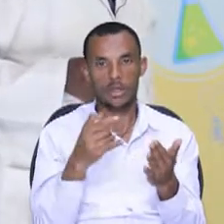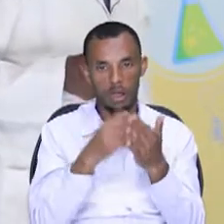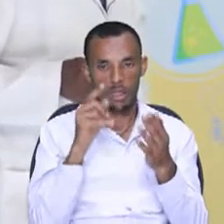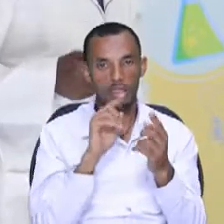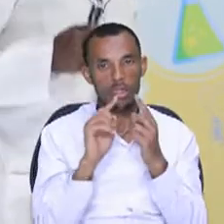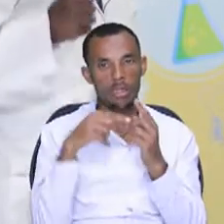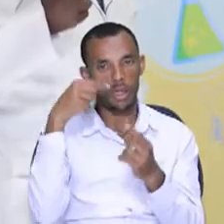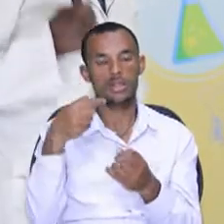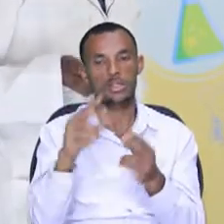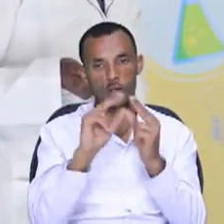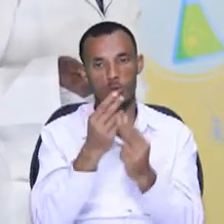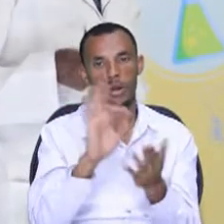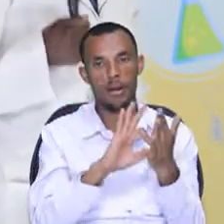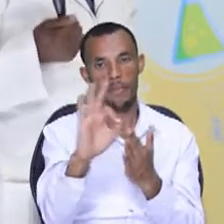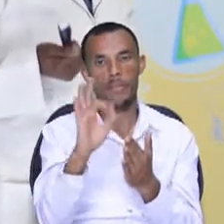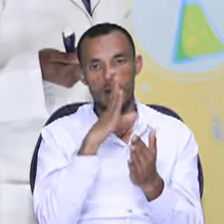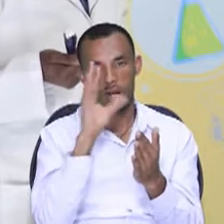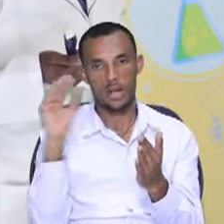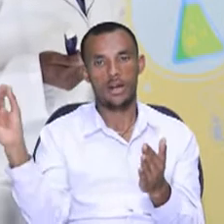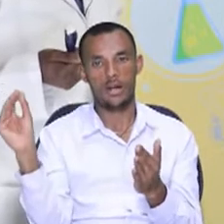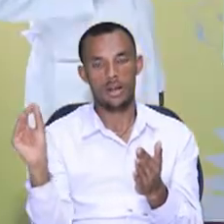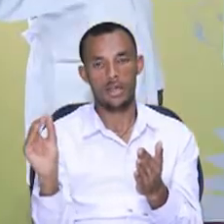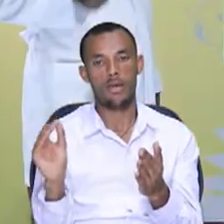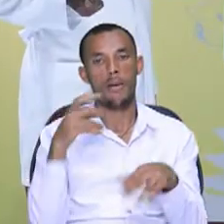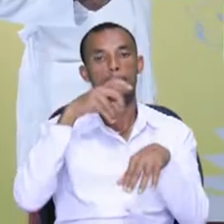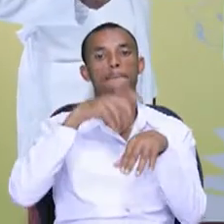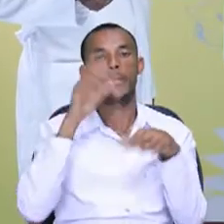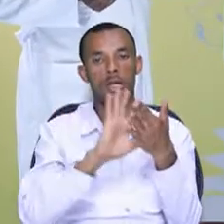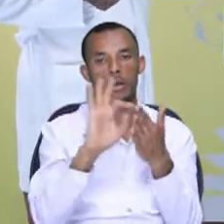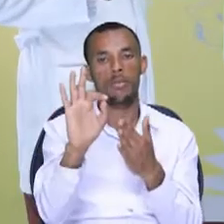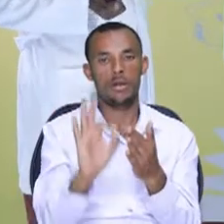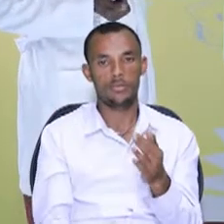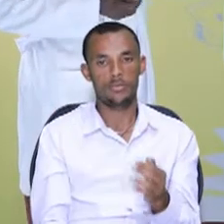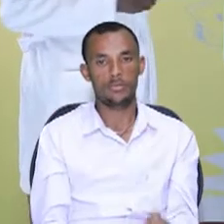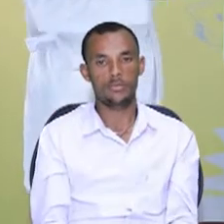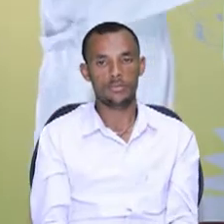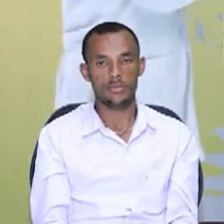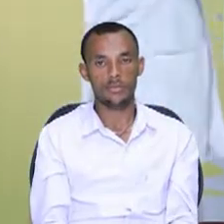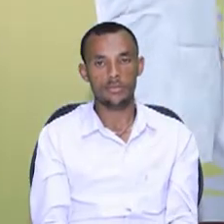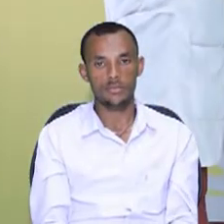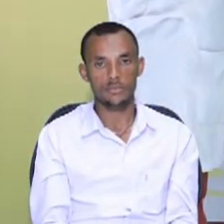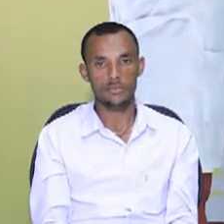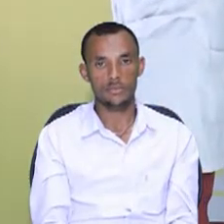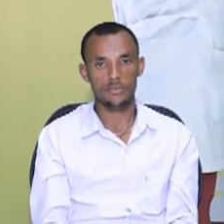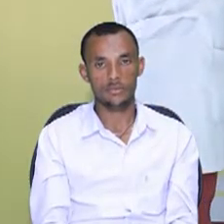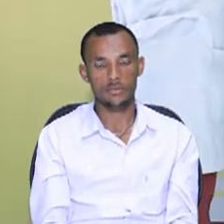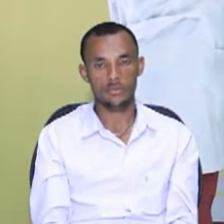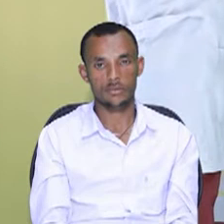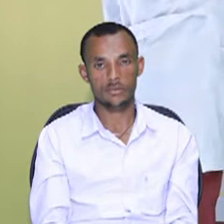tells us group number and period number. Period number.